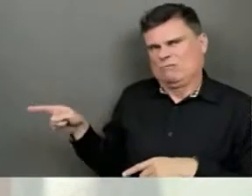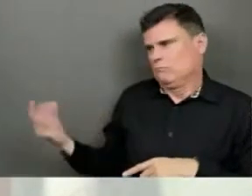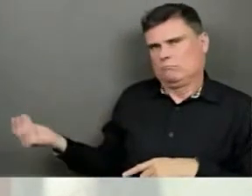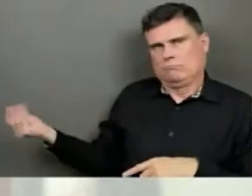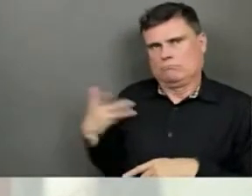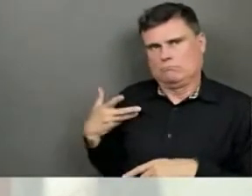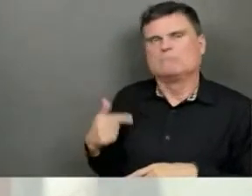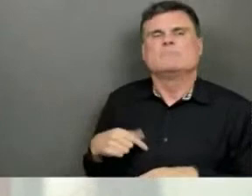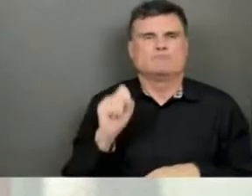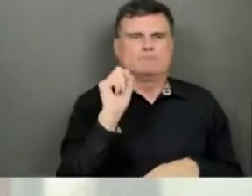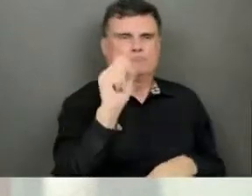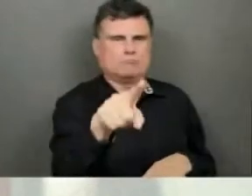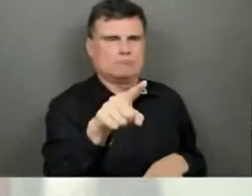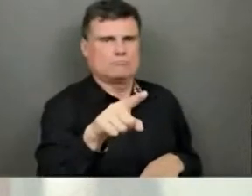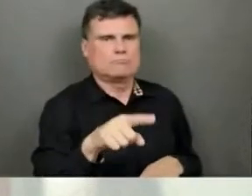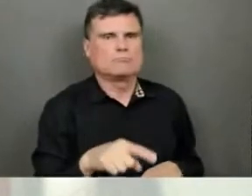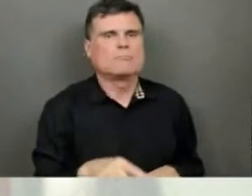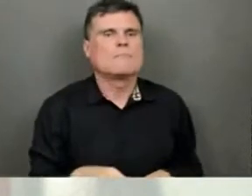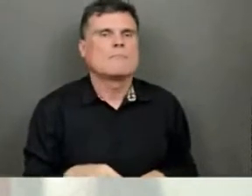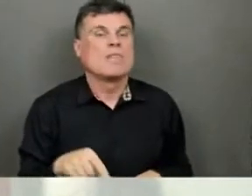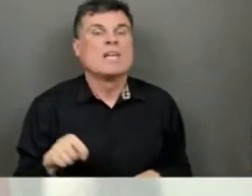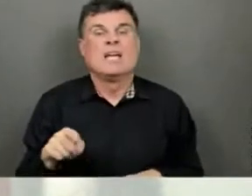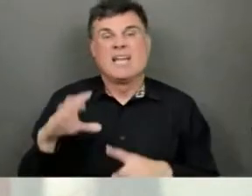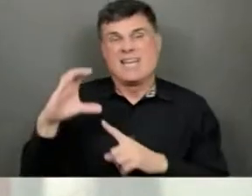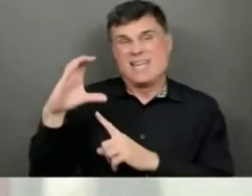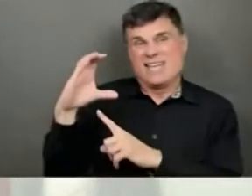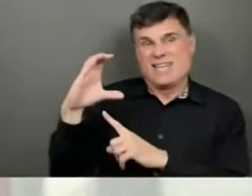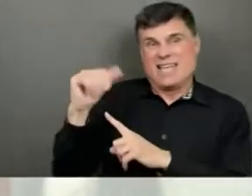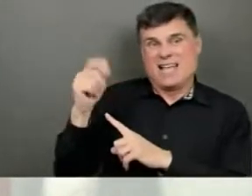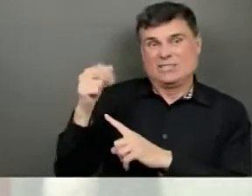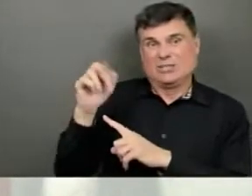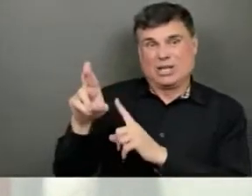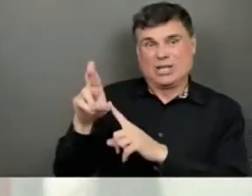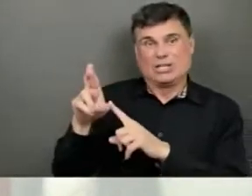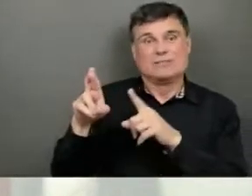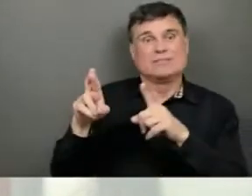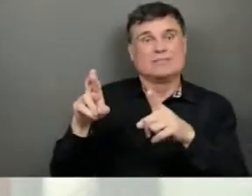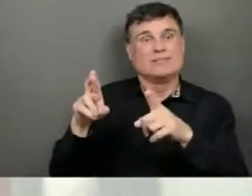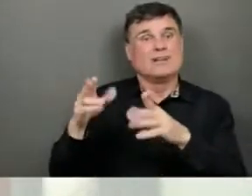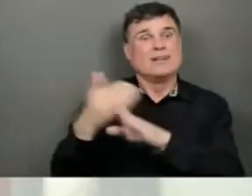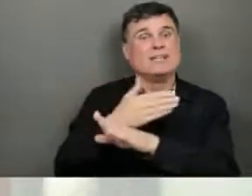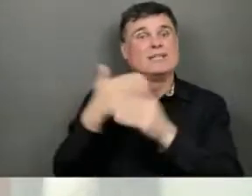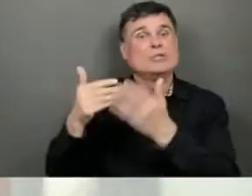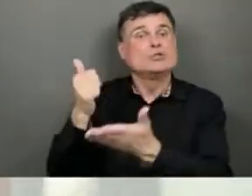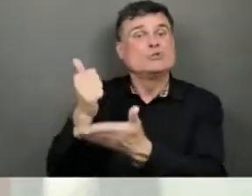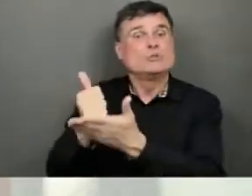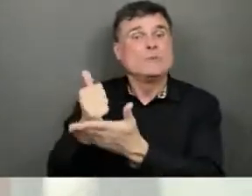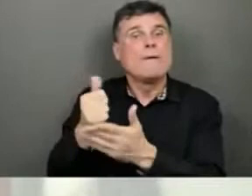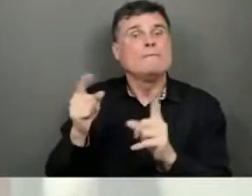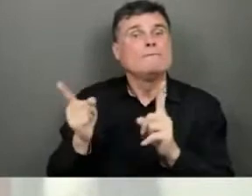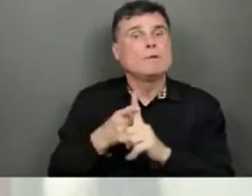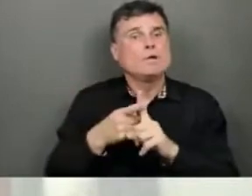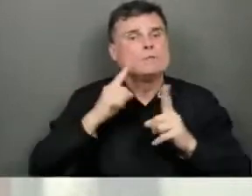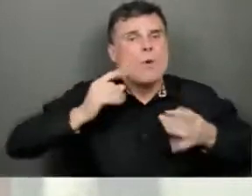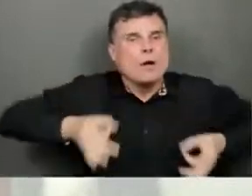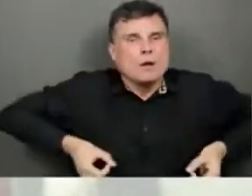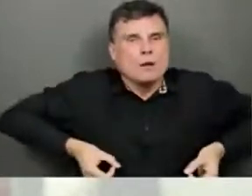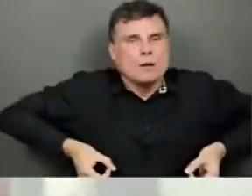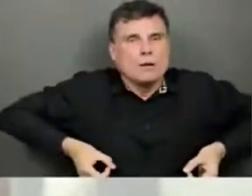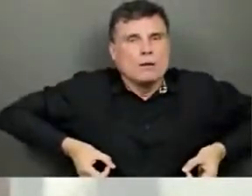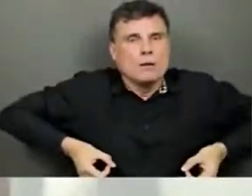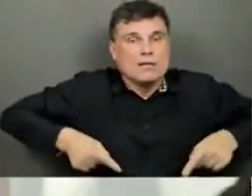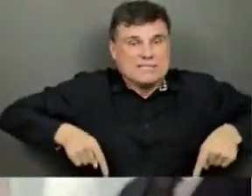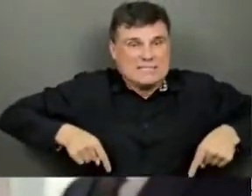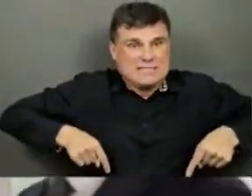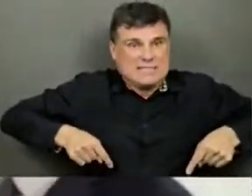cancer, and the doctor said to her before she started treatment that she should have a retrieval done because the treatment